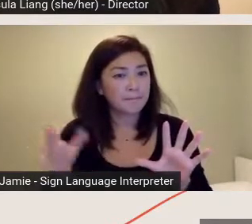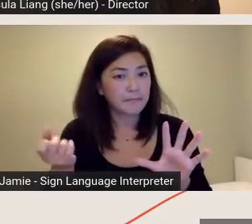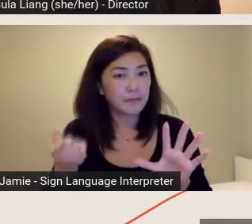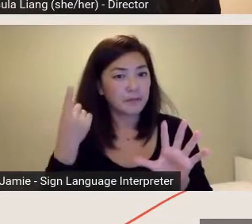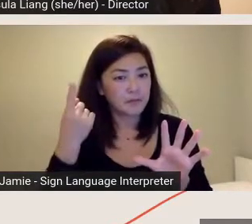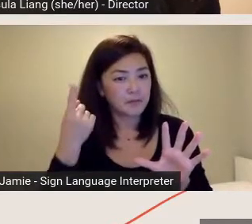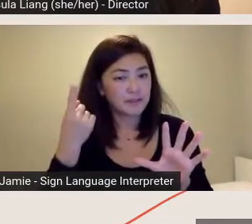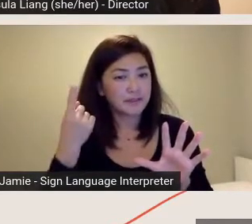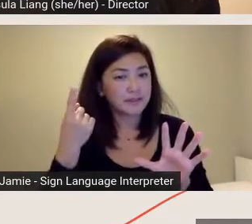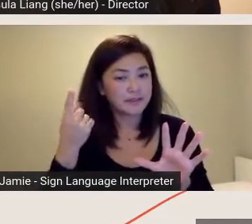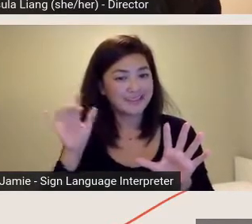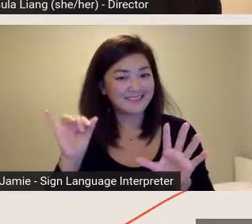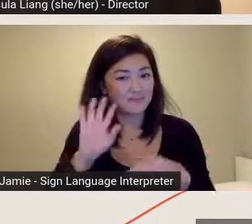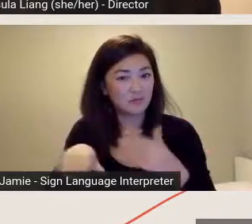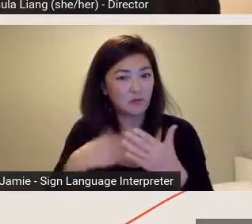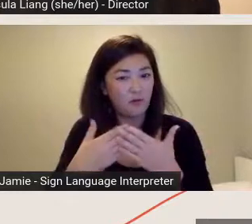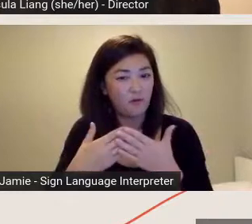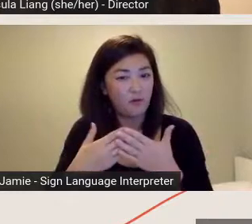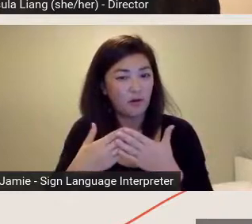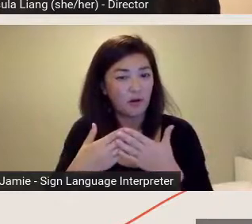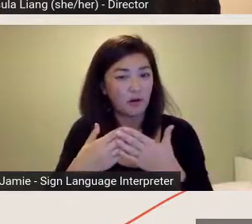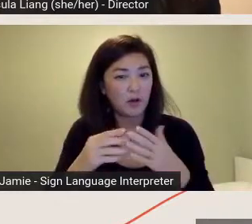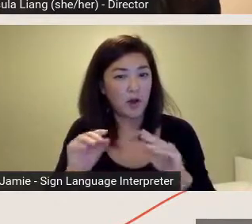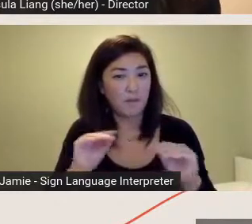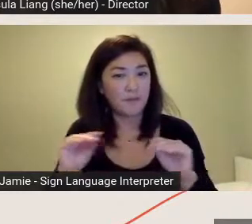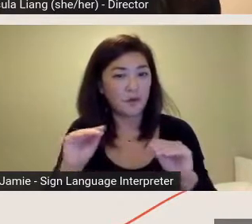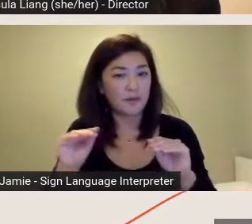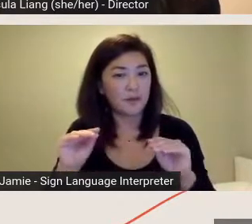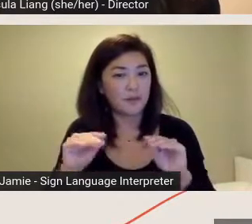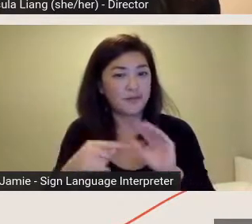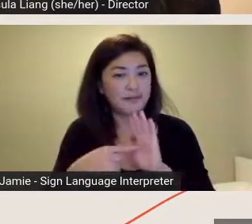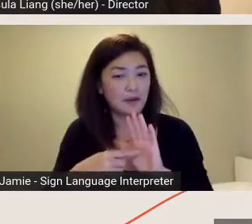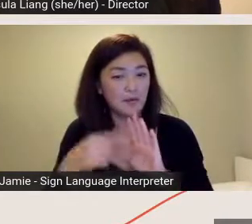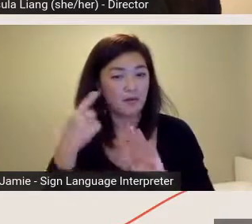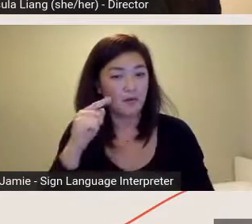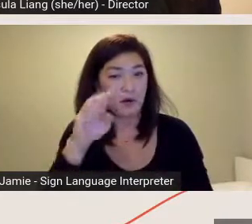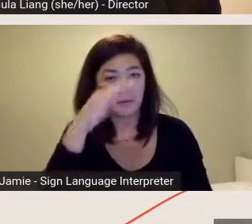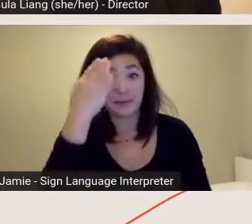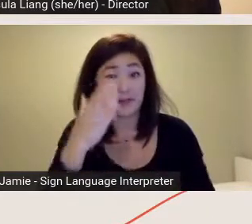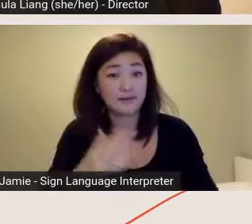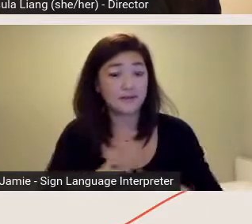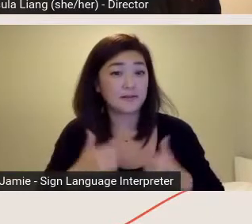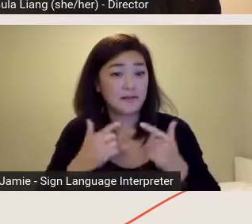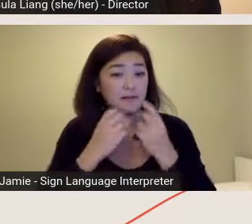understanding that movement. So this new movement for Black Lives was something that was like